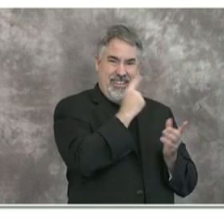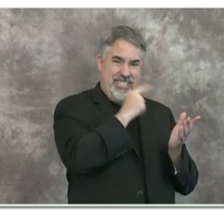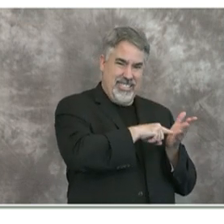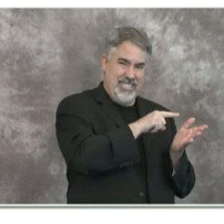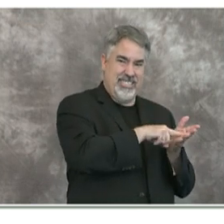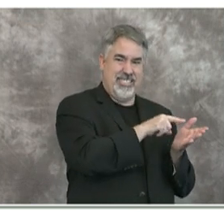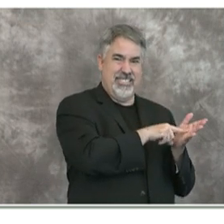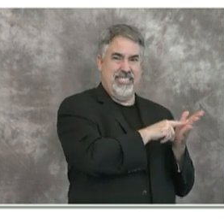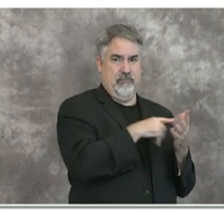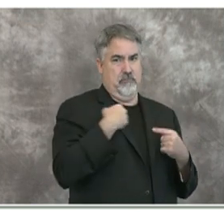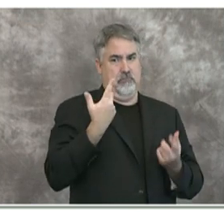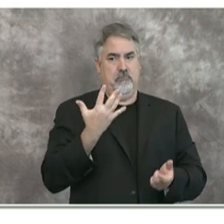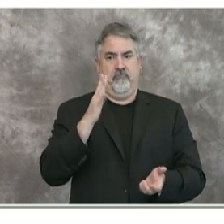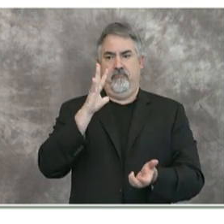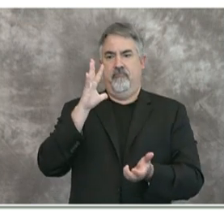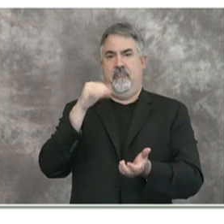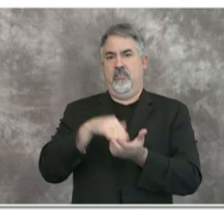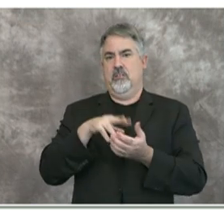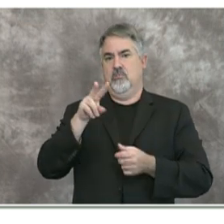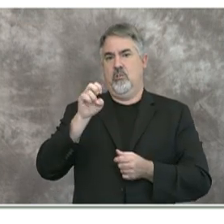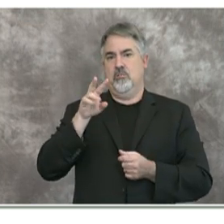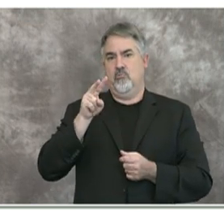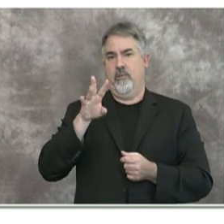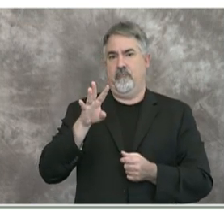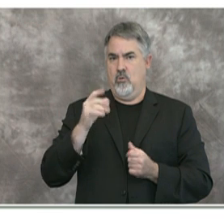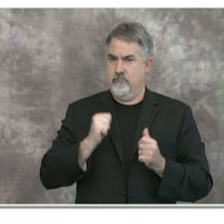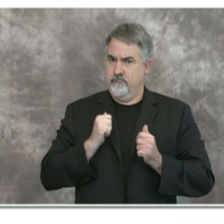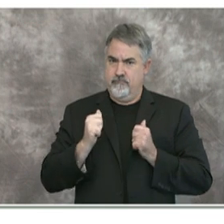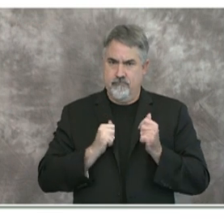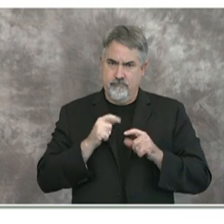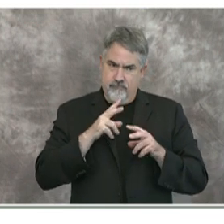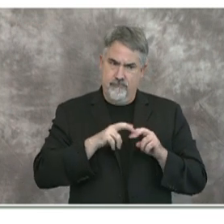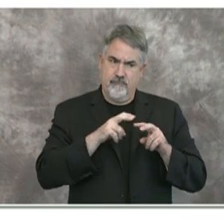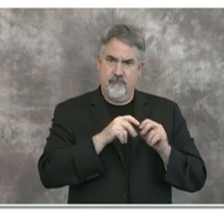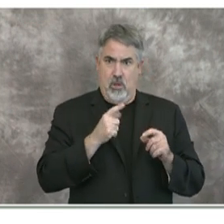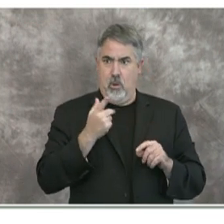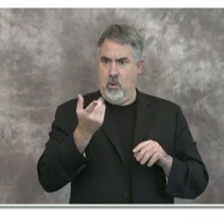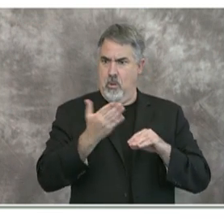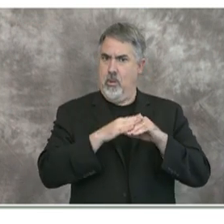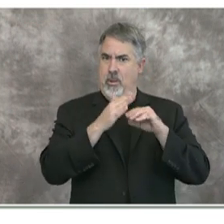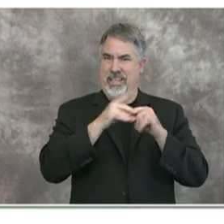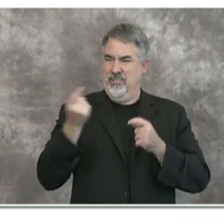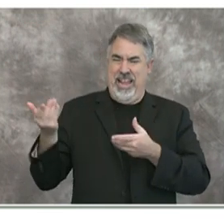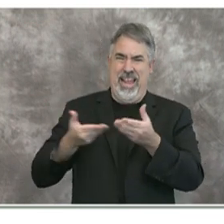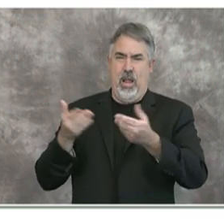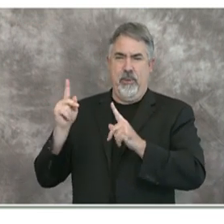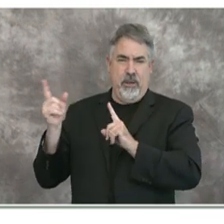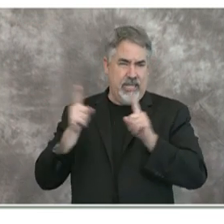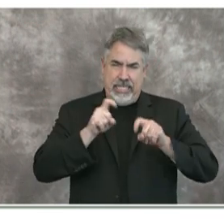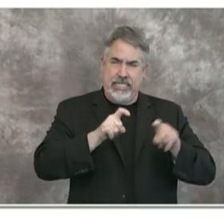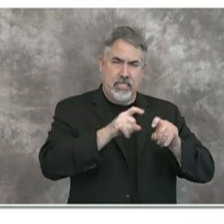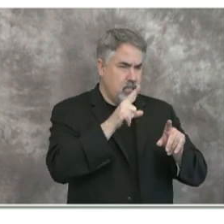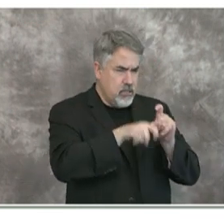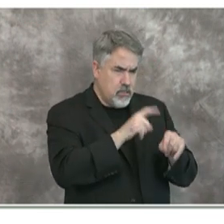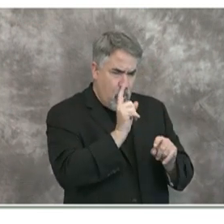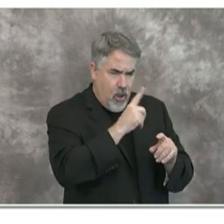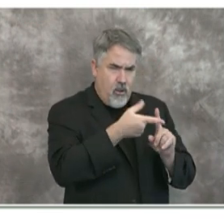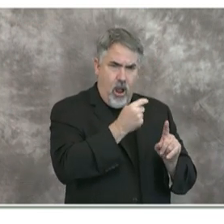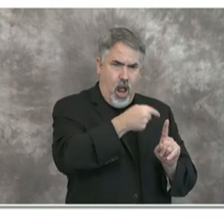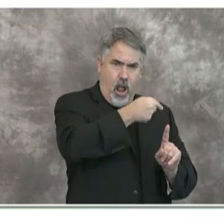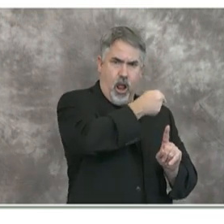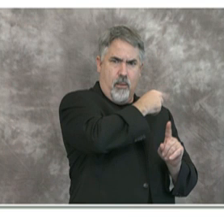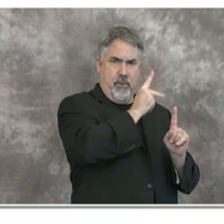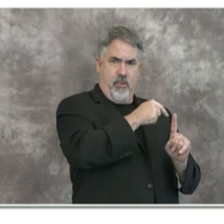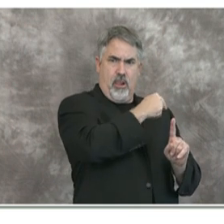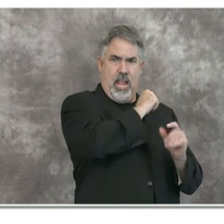and we continue a very aggressive action to see this number increase and to get more trained, staffed, hired, and